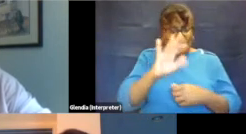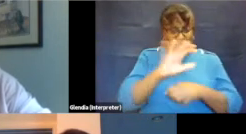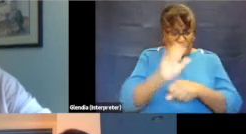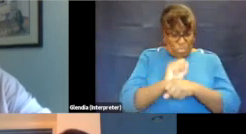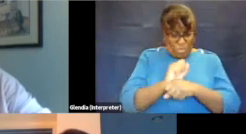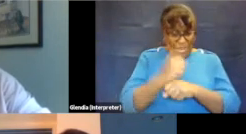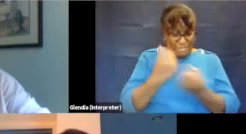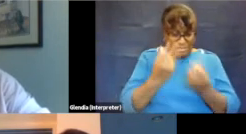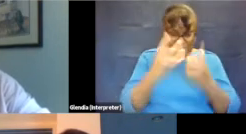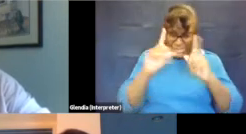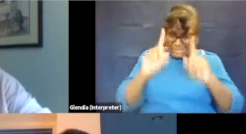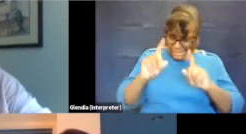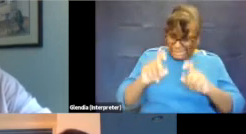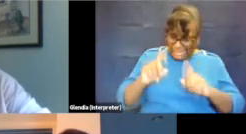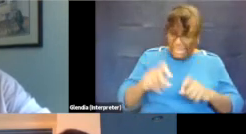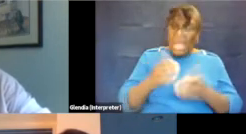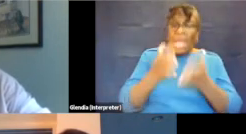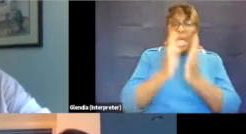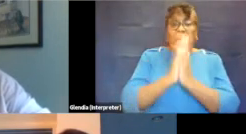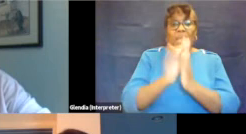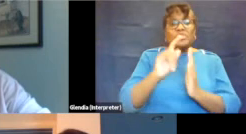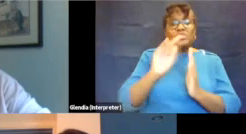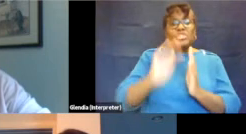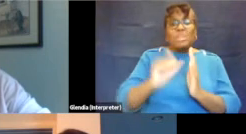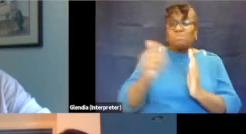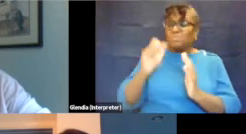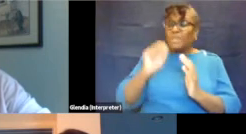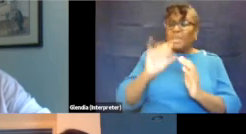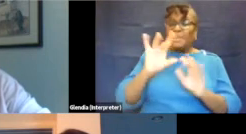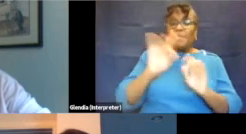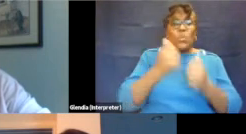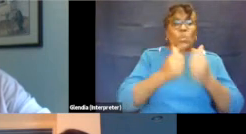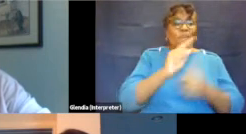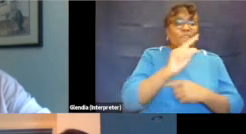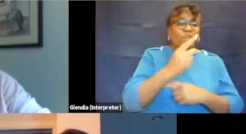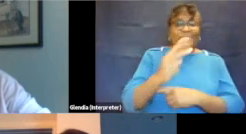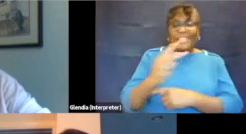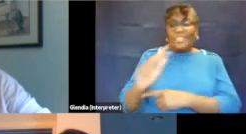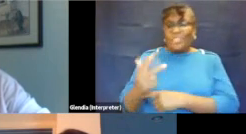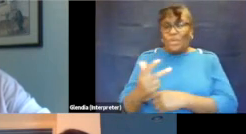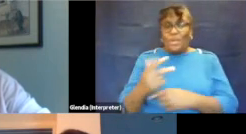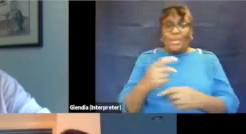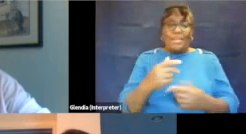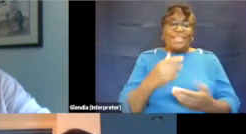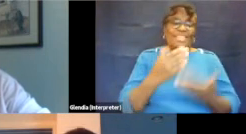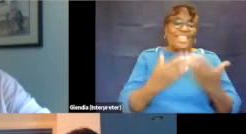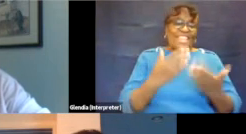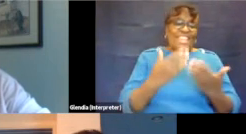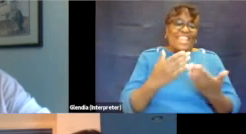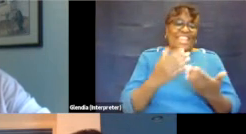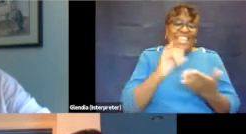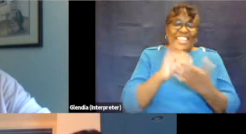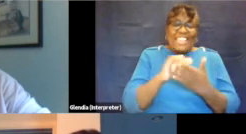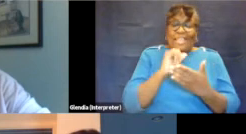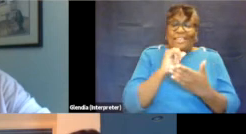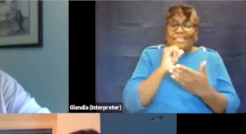can choose the test order. Sometimes this may not always be the case, but giving your child the freedom or saying the process really helps with